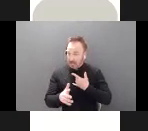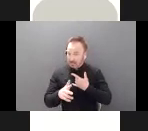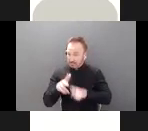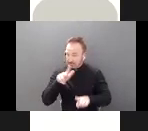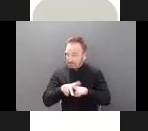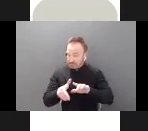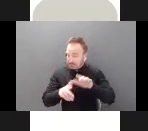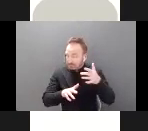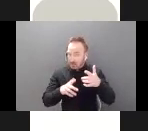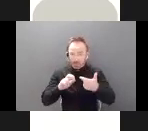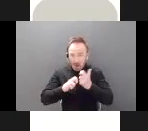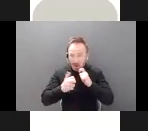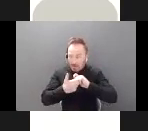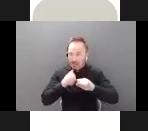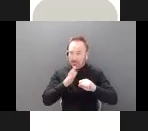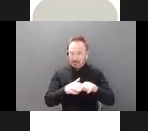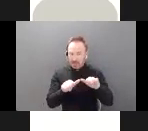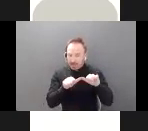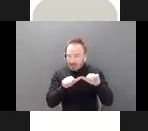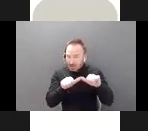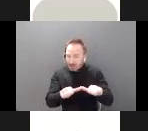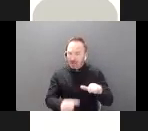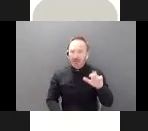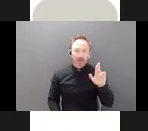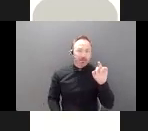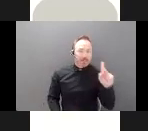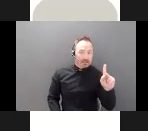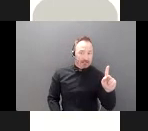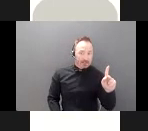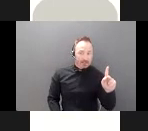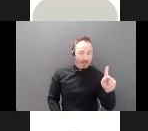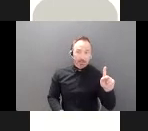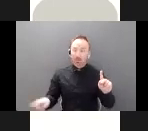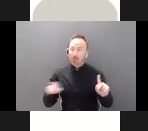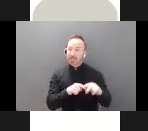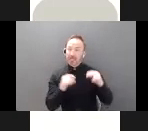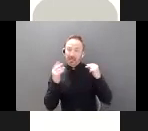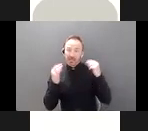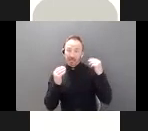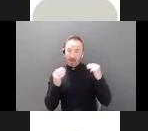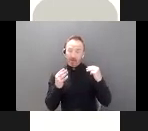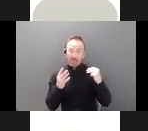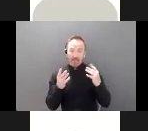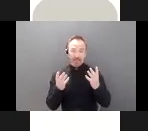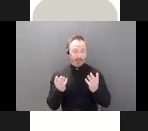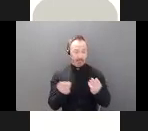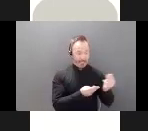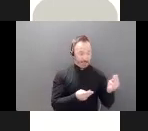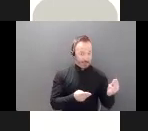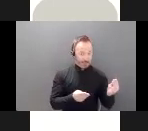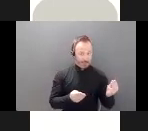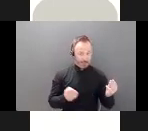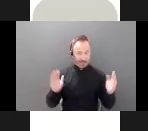quite controversial when we're thinking about the use of mediation over legal intervention when there's